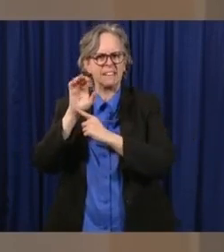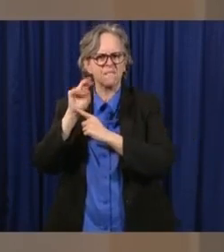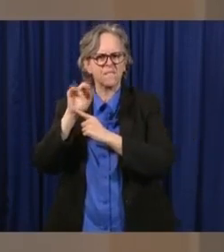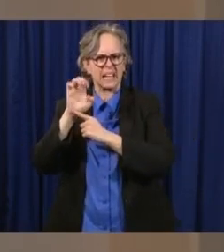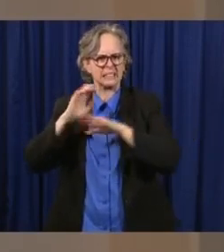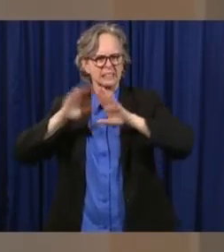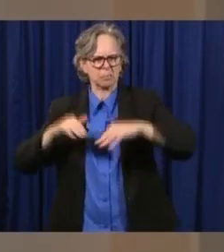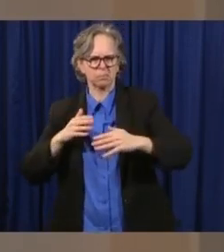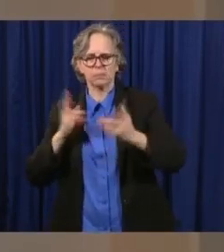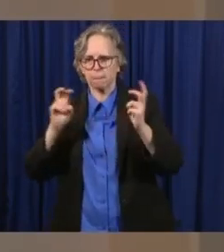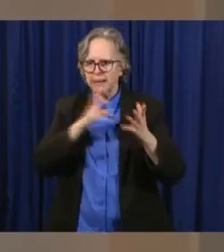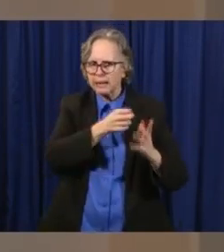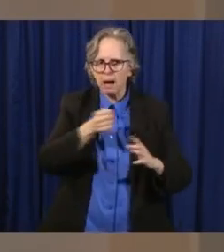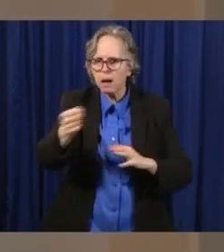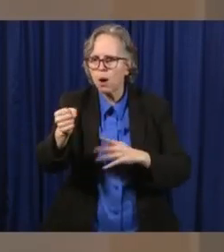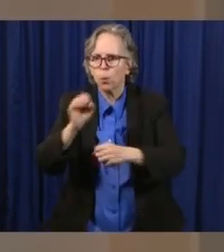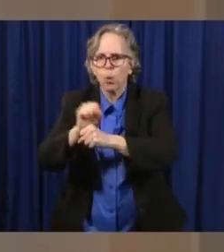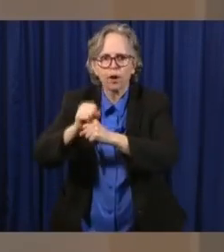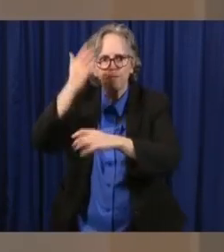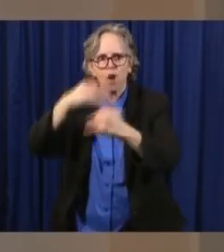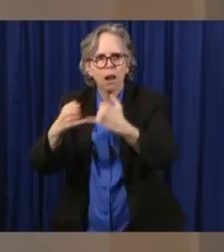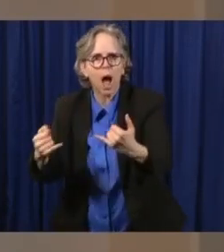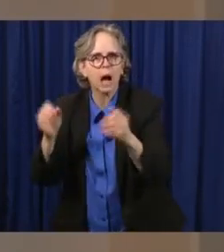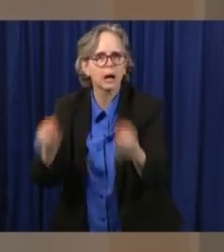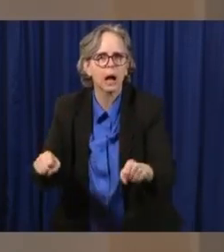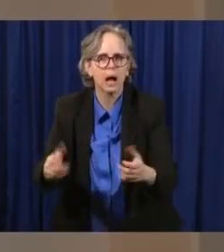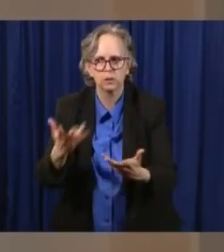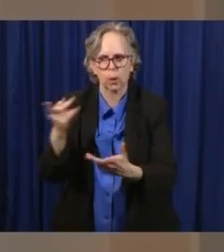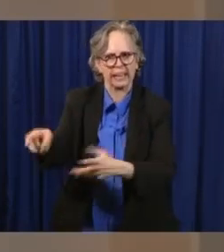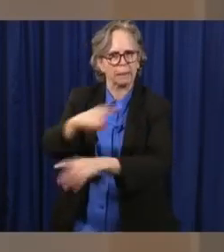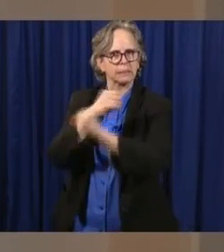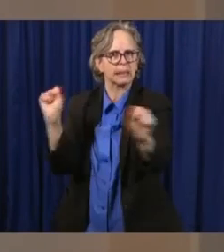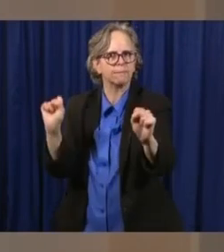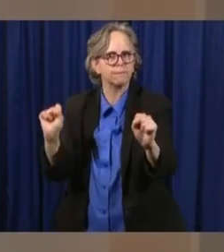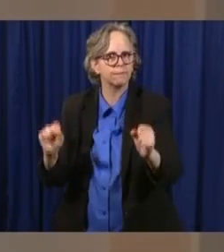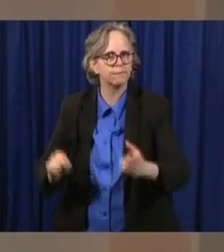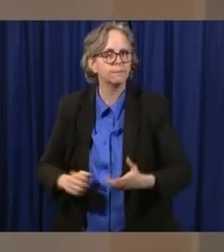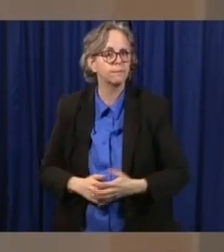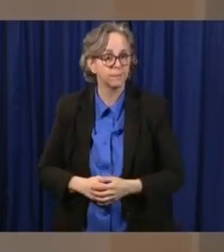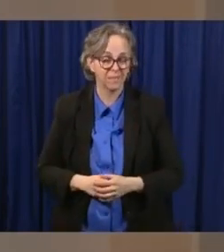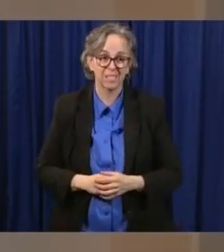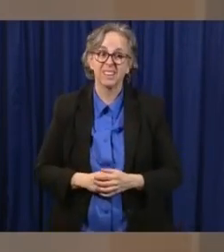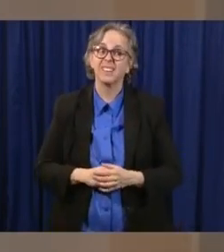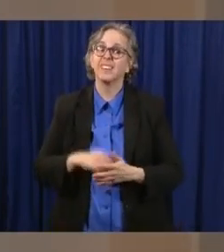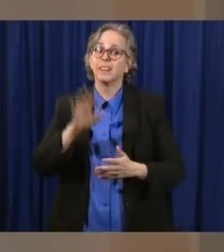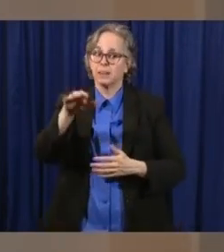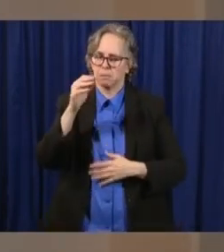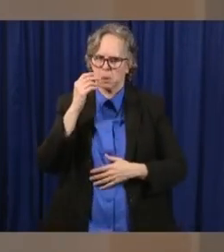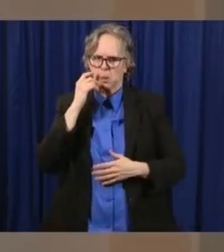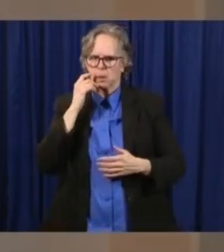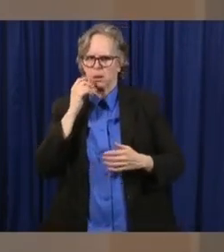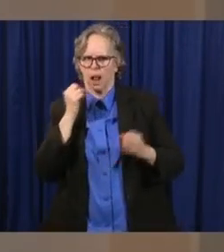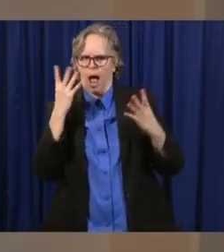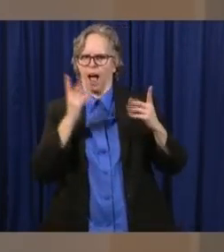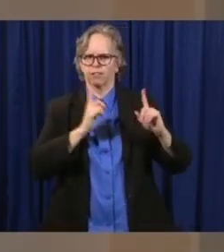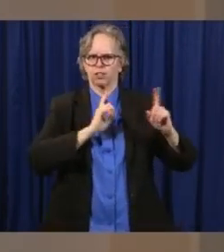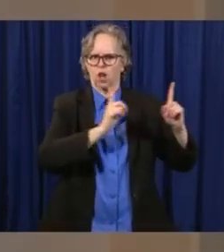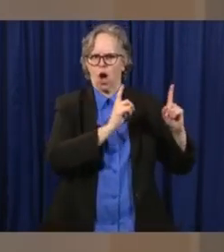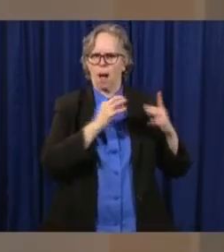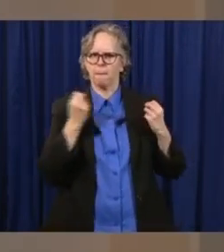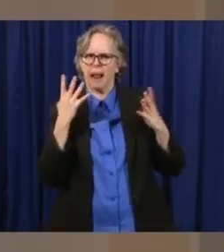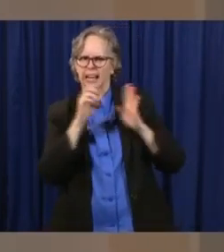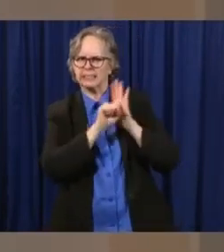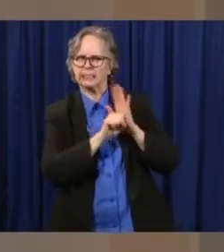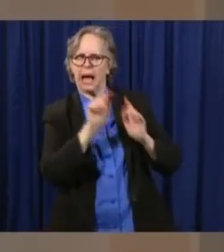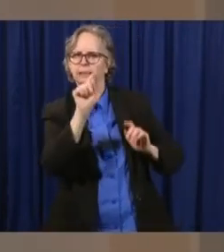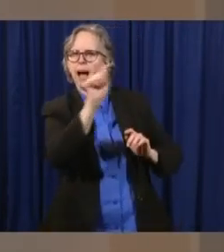work that we need to have happen. And there's also a lot of talk, this is something that many states are working on, a